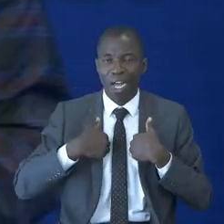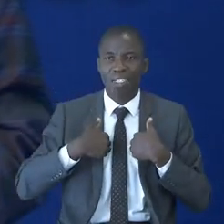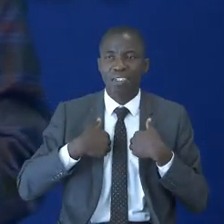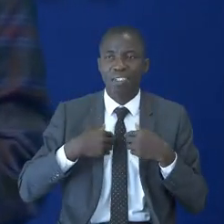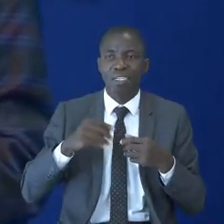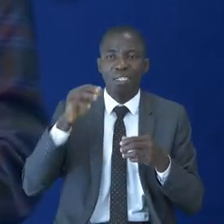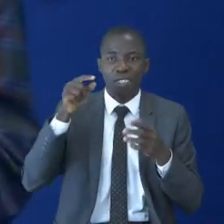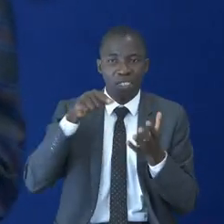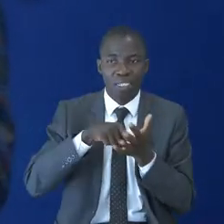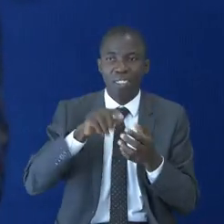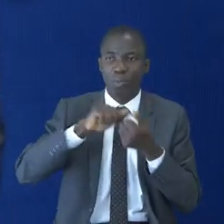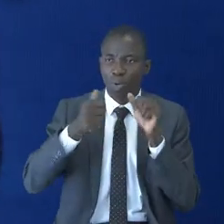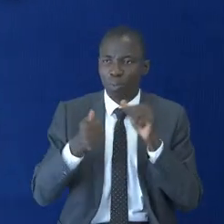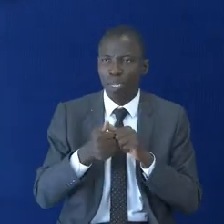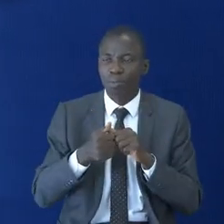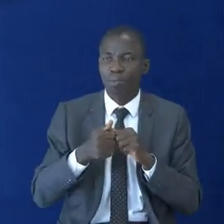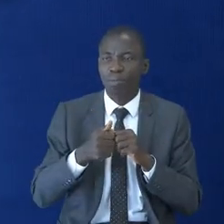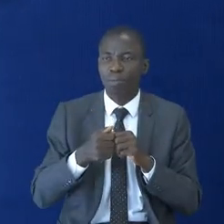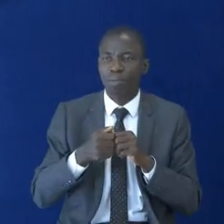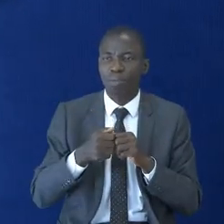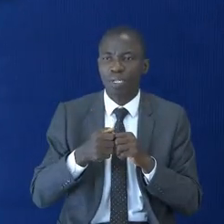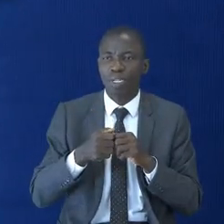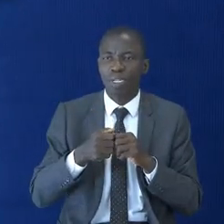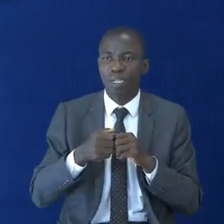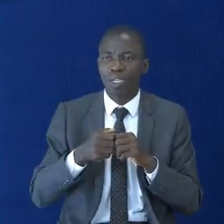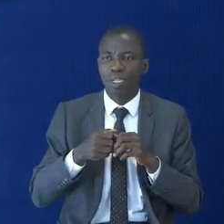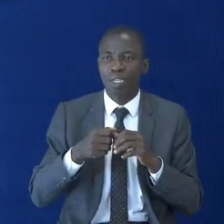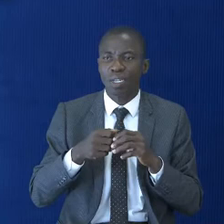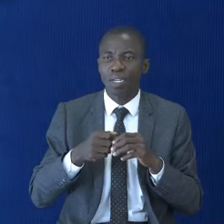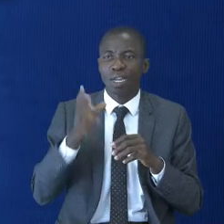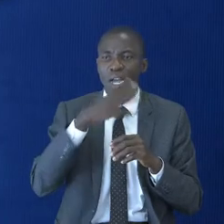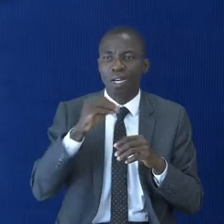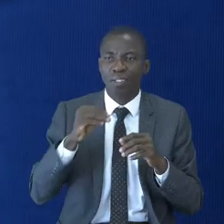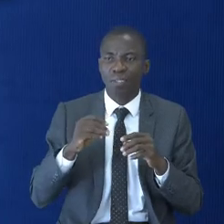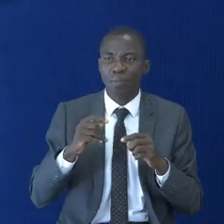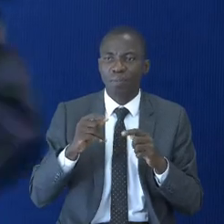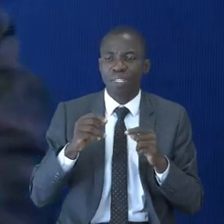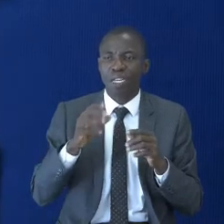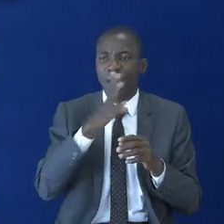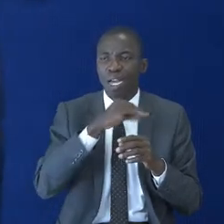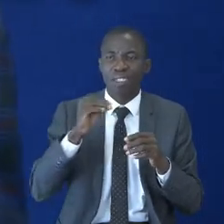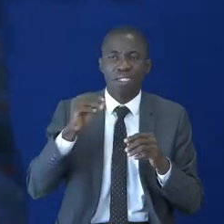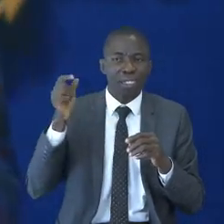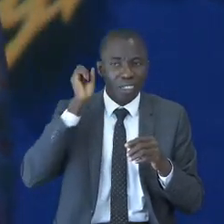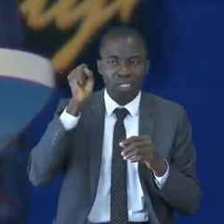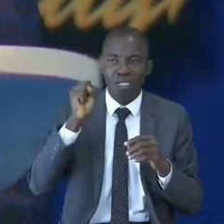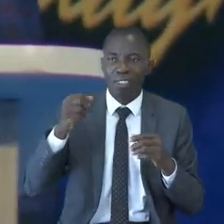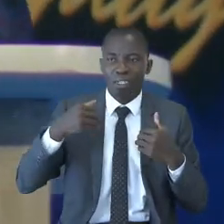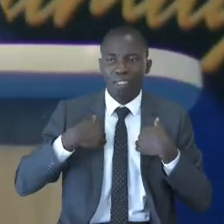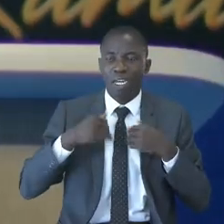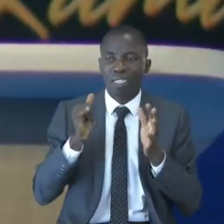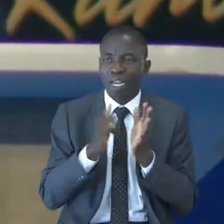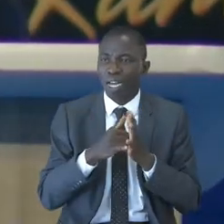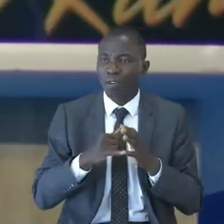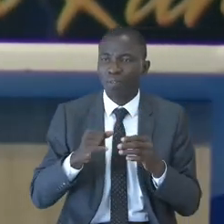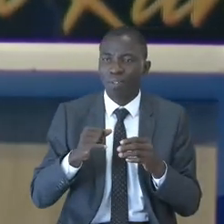problem that even took away an infection in her breast that had taken away